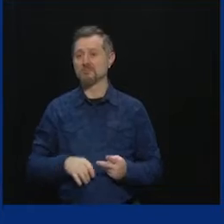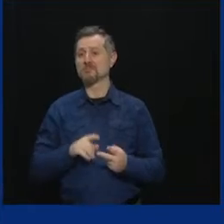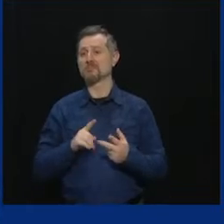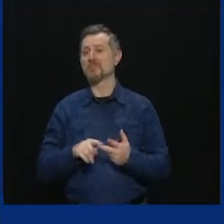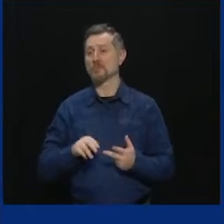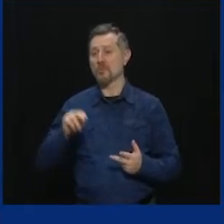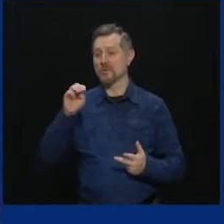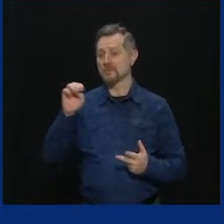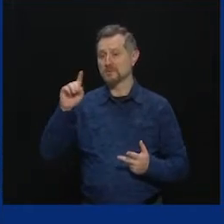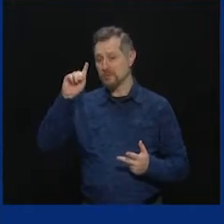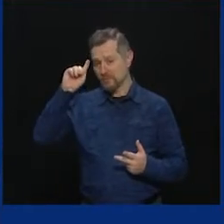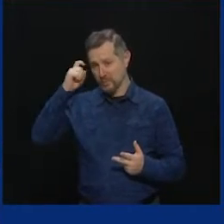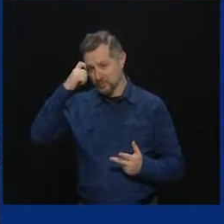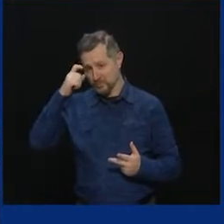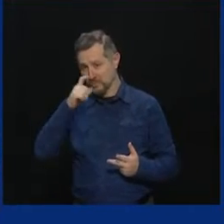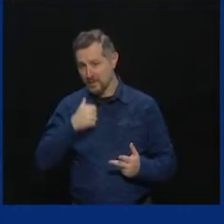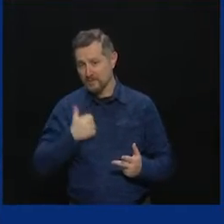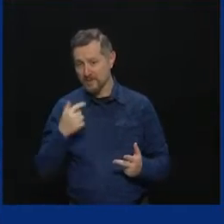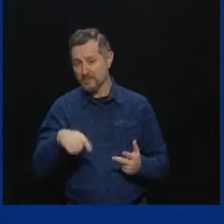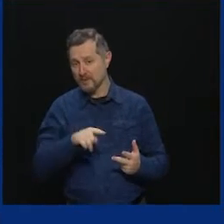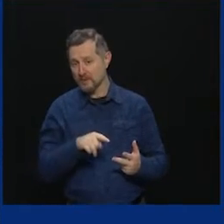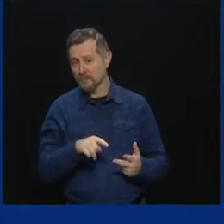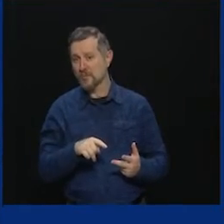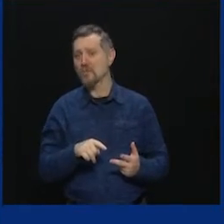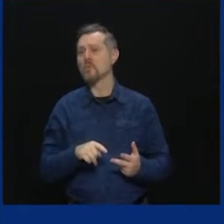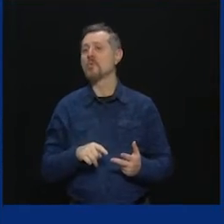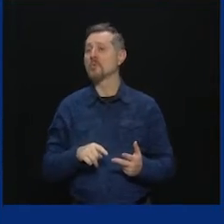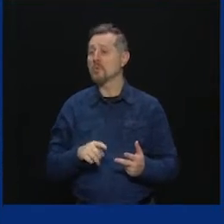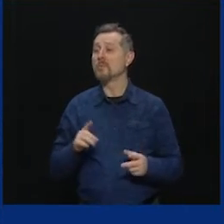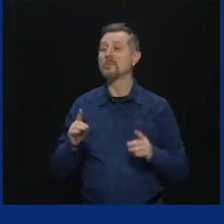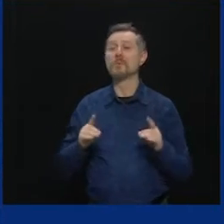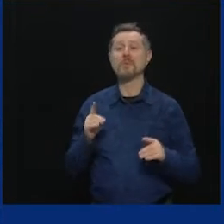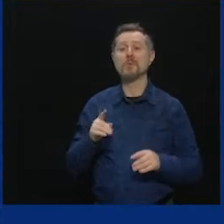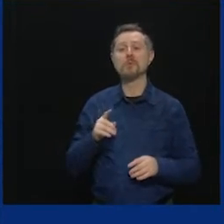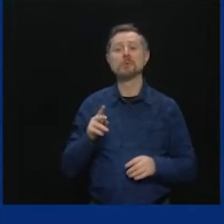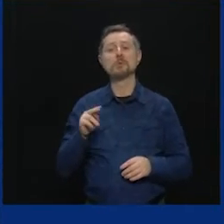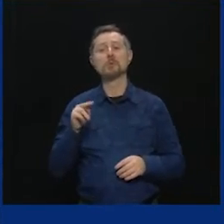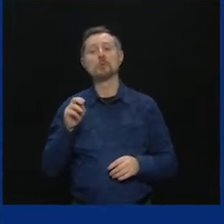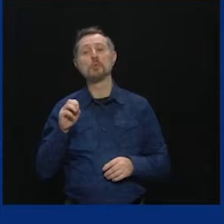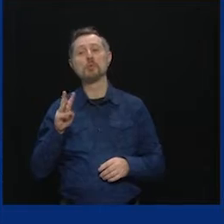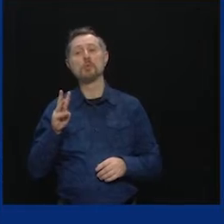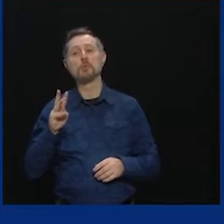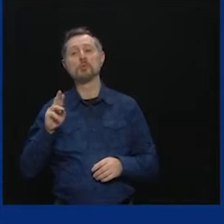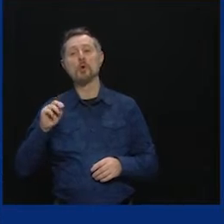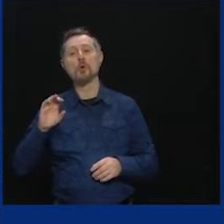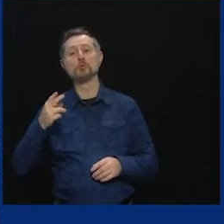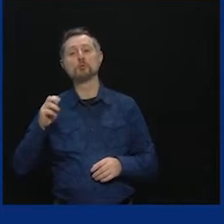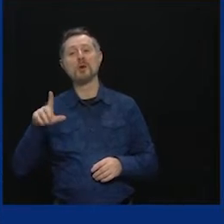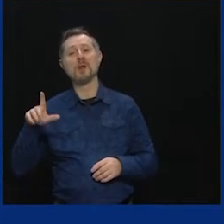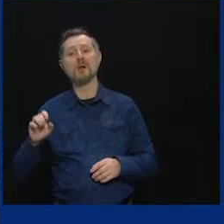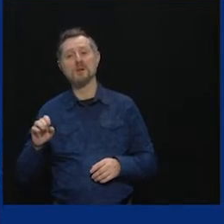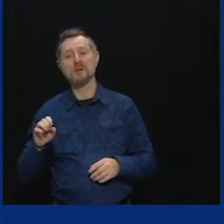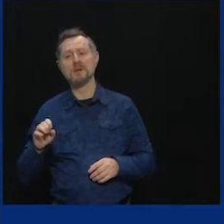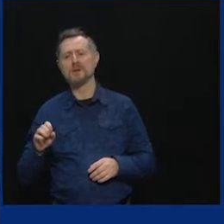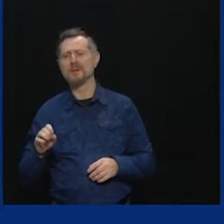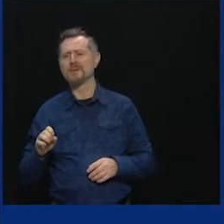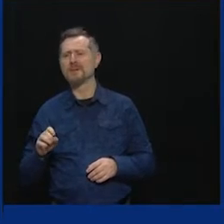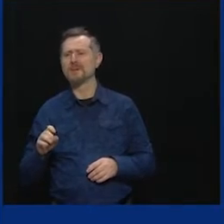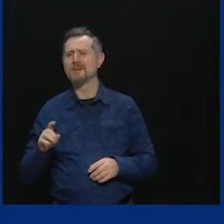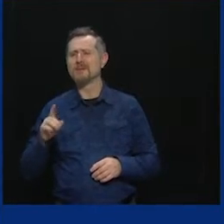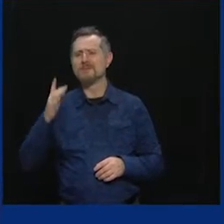Northeast Bronx, the people of neglected areas of New Rochelle are brilliant